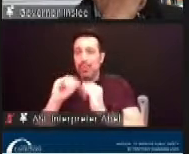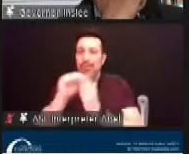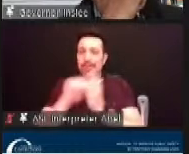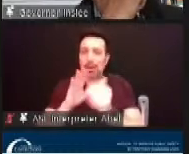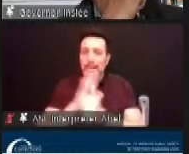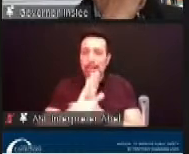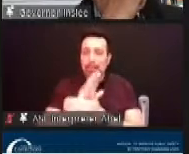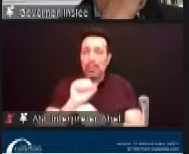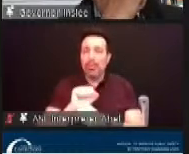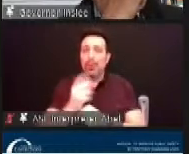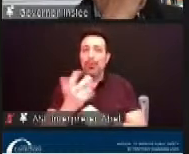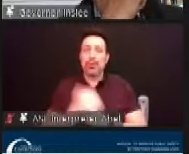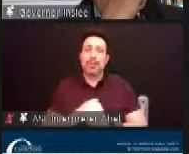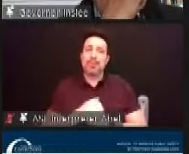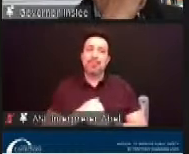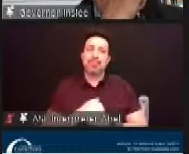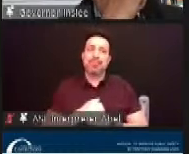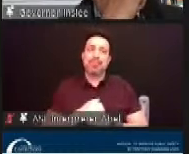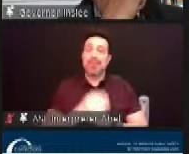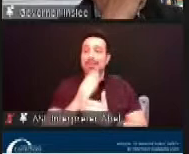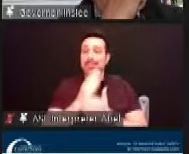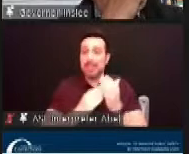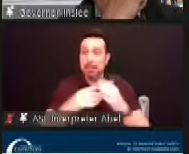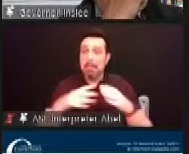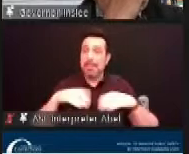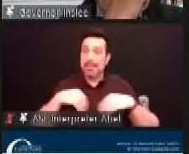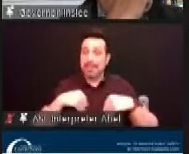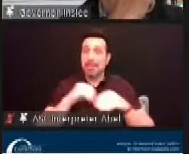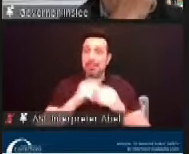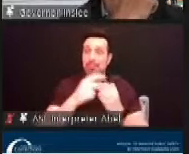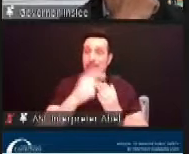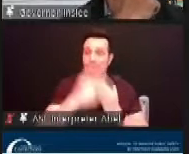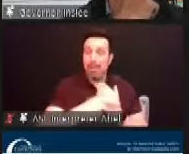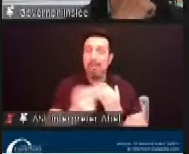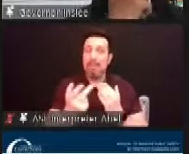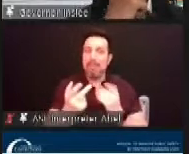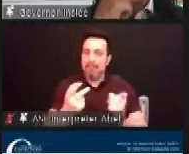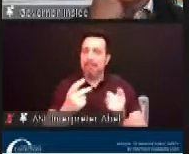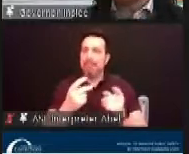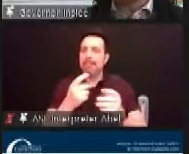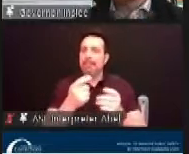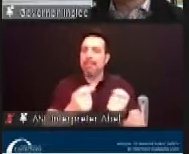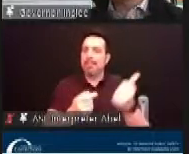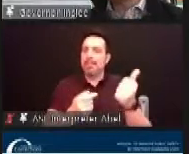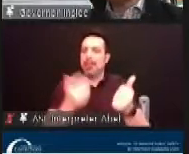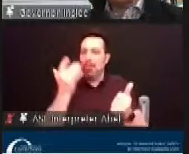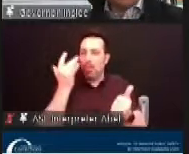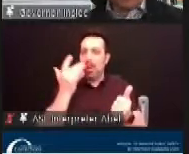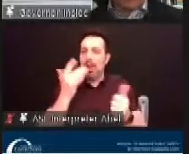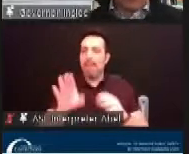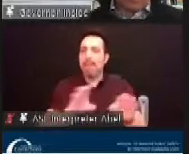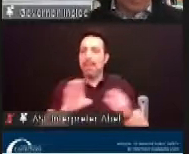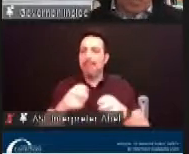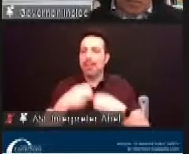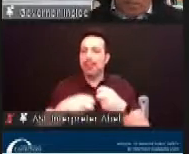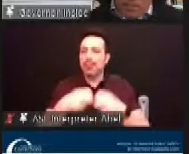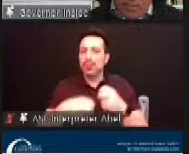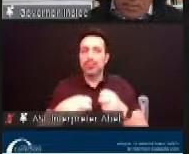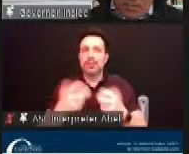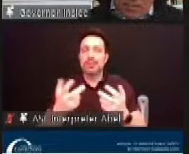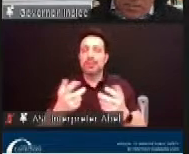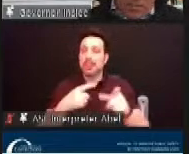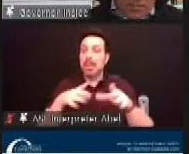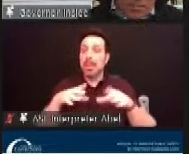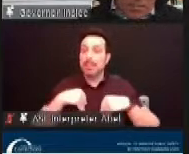paperwork. And even some who are accepted into our program, they get eliminated because of behavioral issues. They've been accepted, but